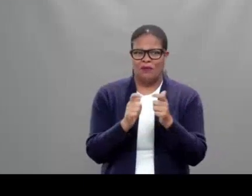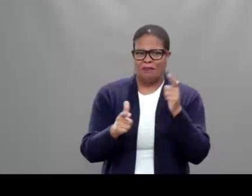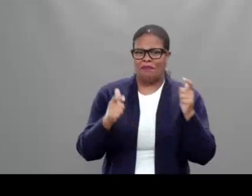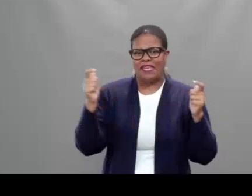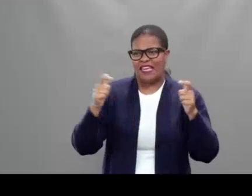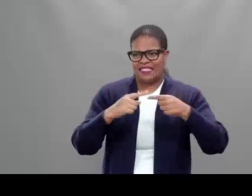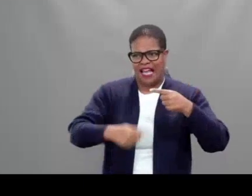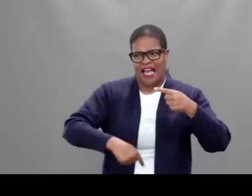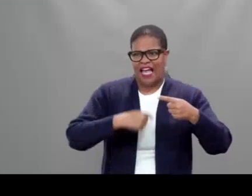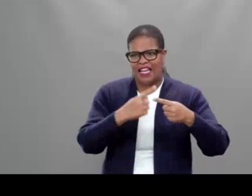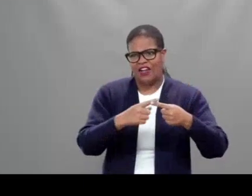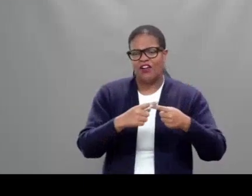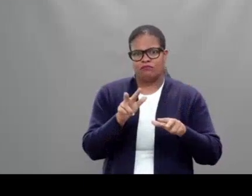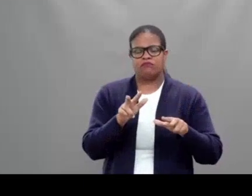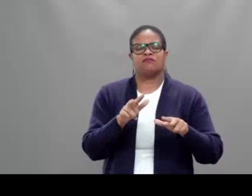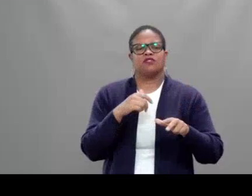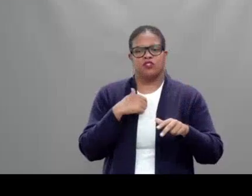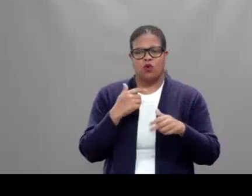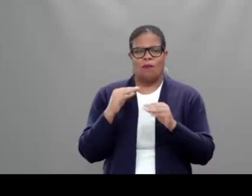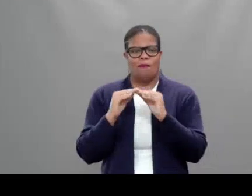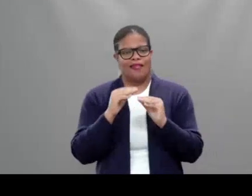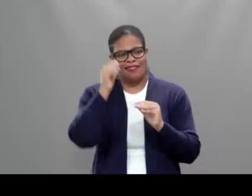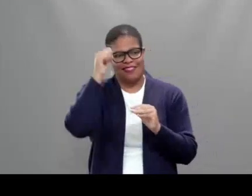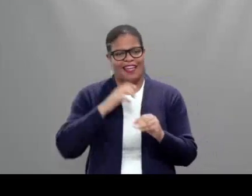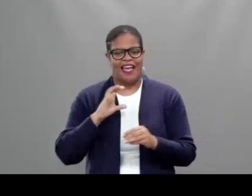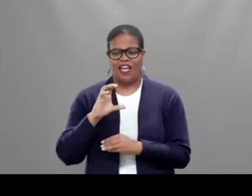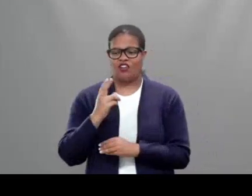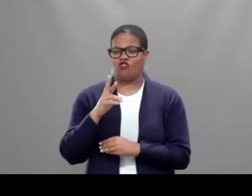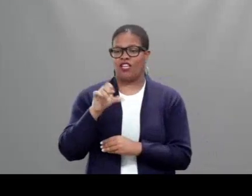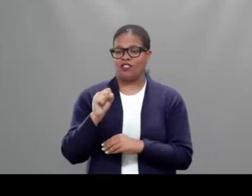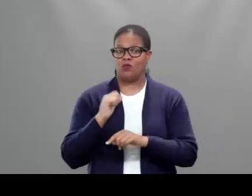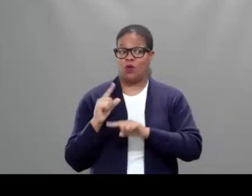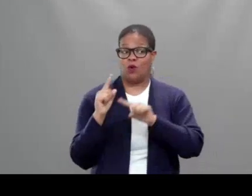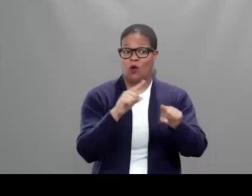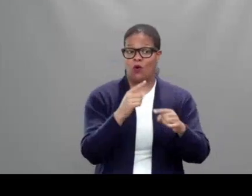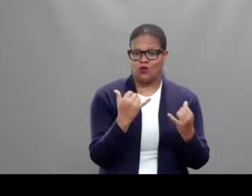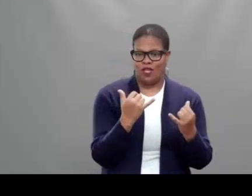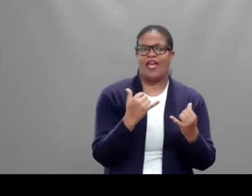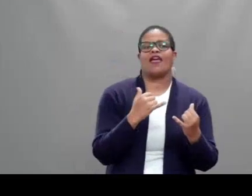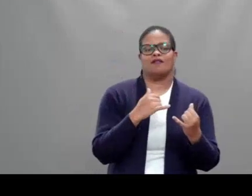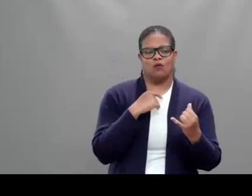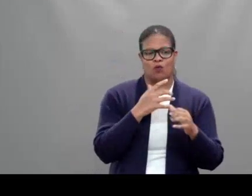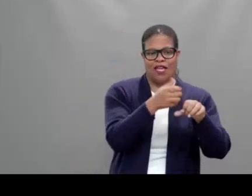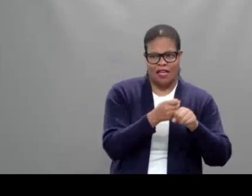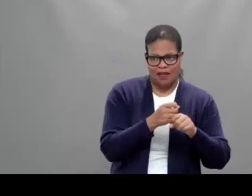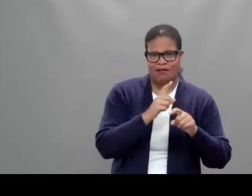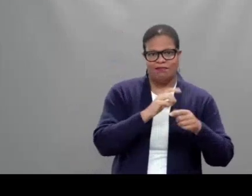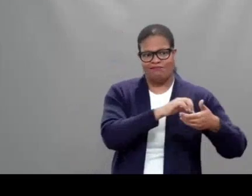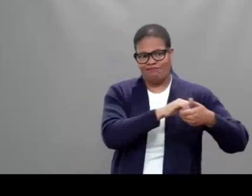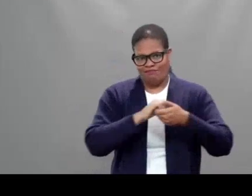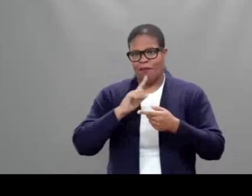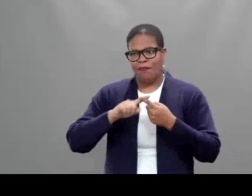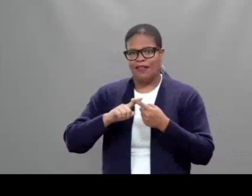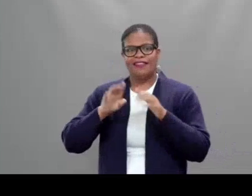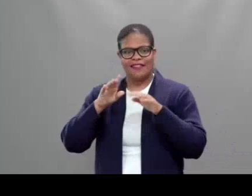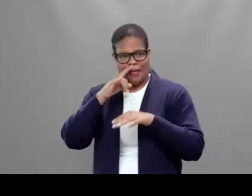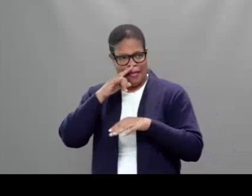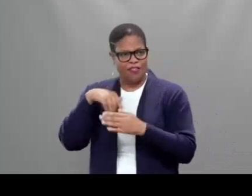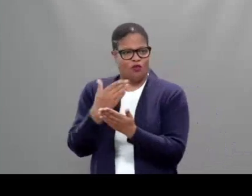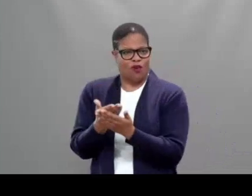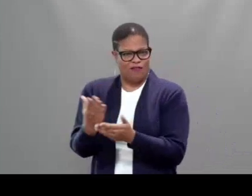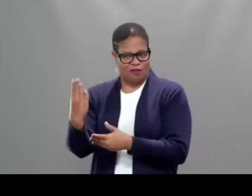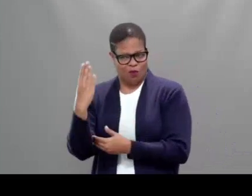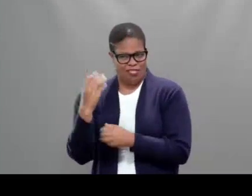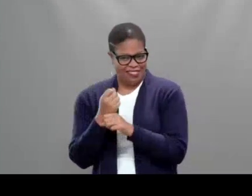tire. So our maintenance crew is going to go up this morning and get it, but they made it home safely, so that's the important thing.